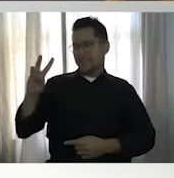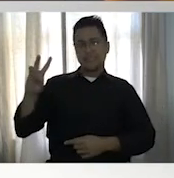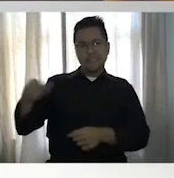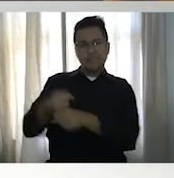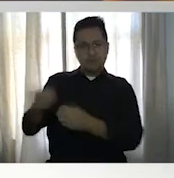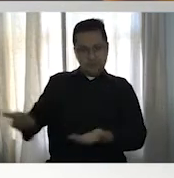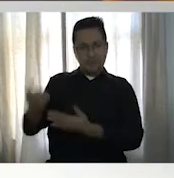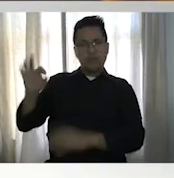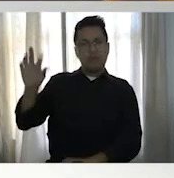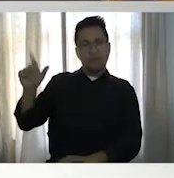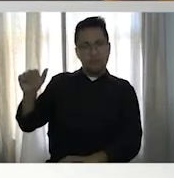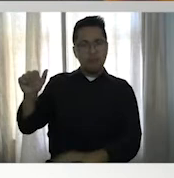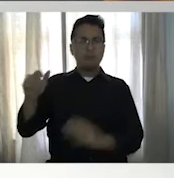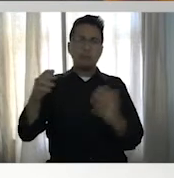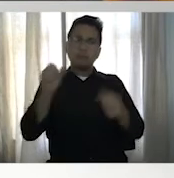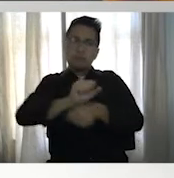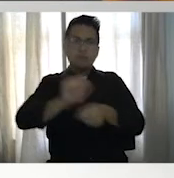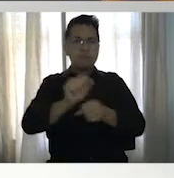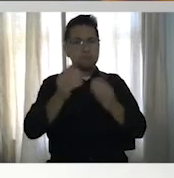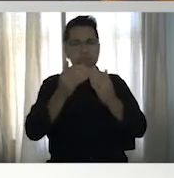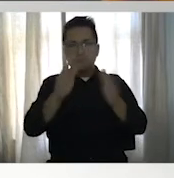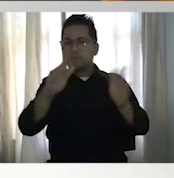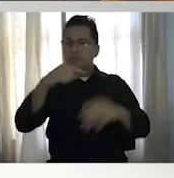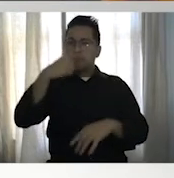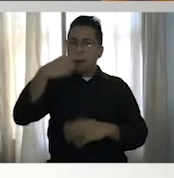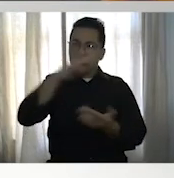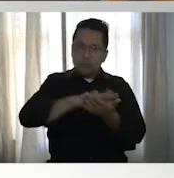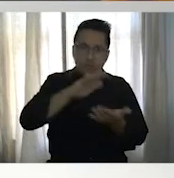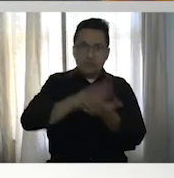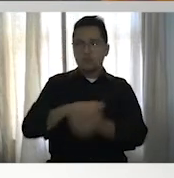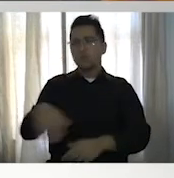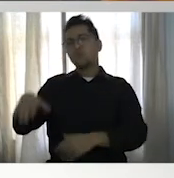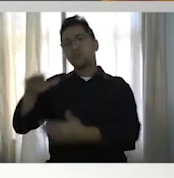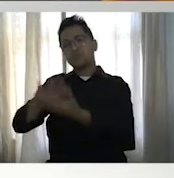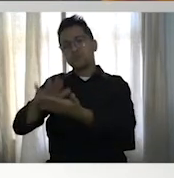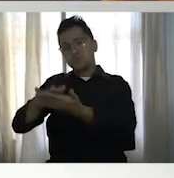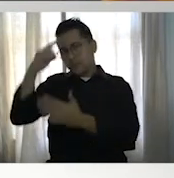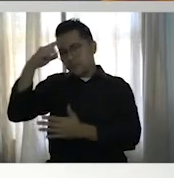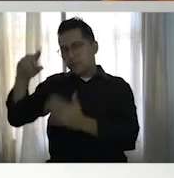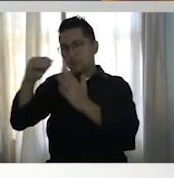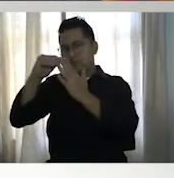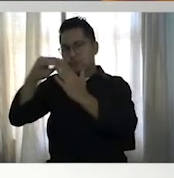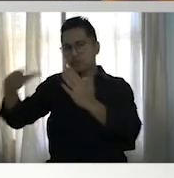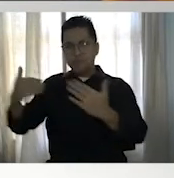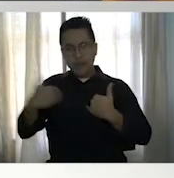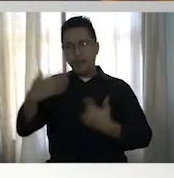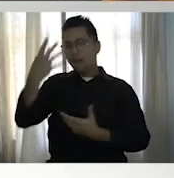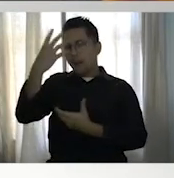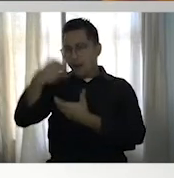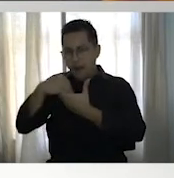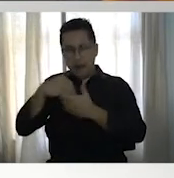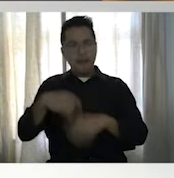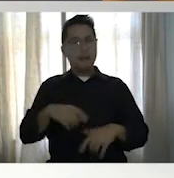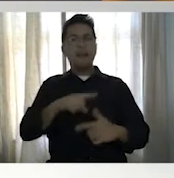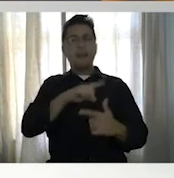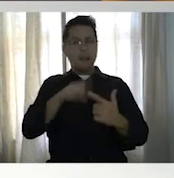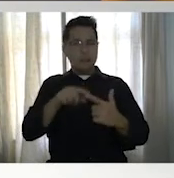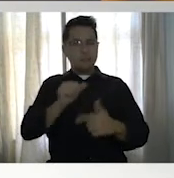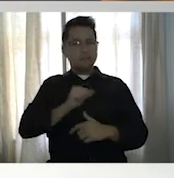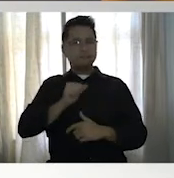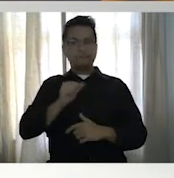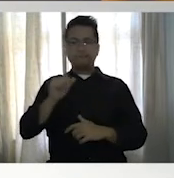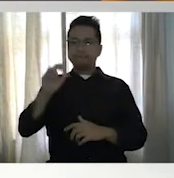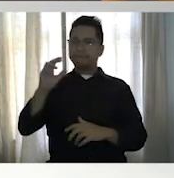in general public schools, schools for children with autism, then went out on my own, and so working